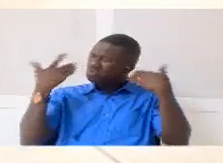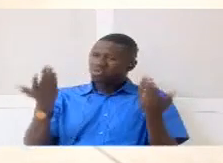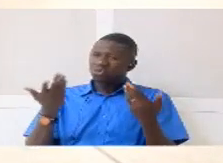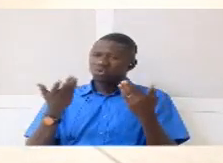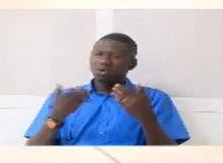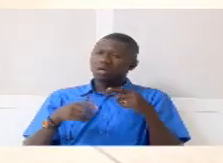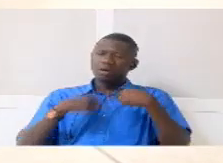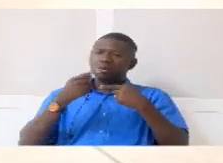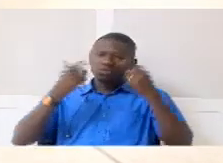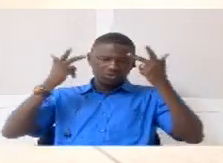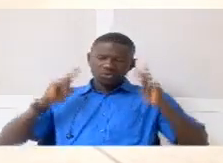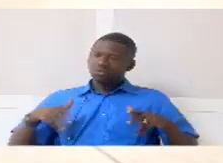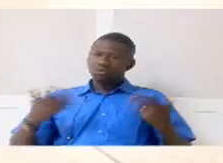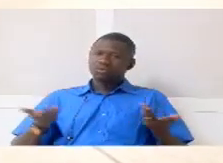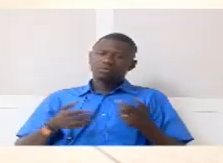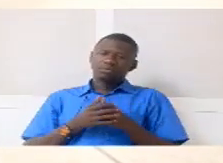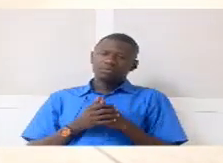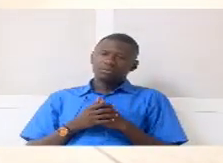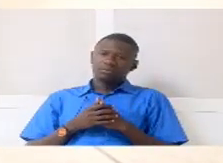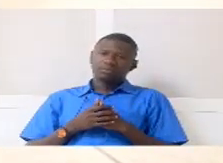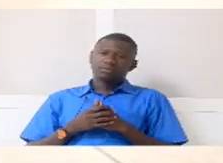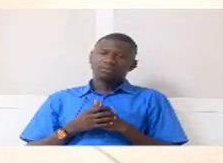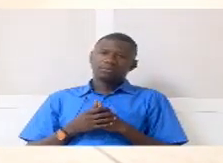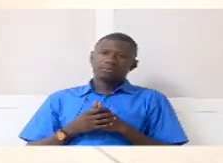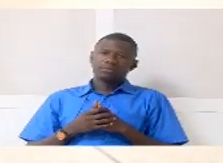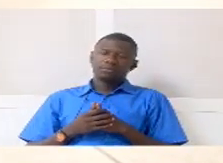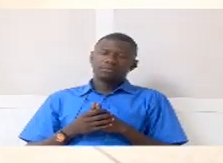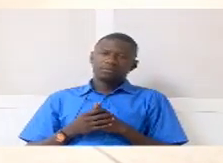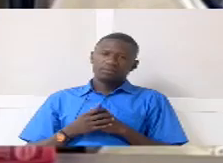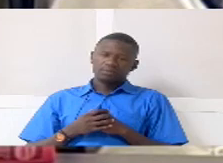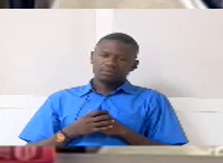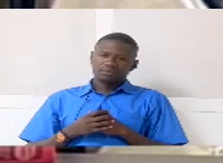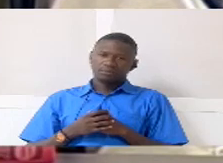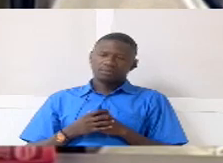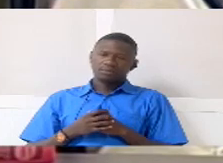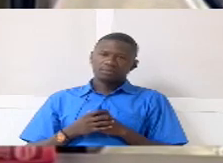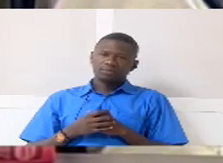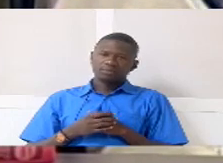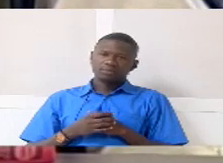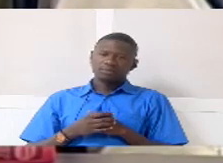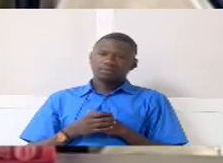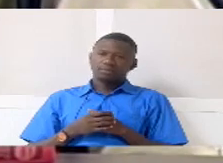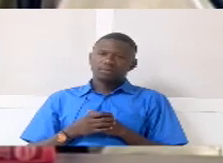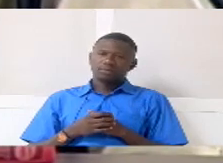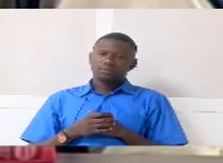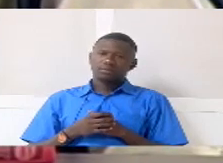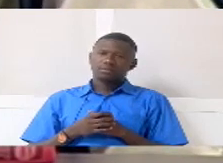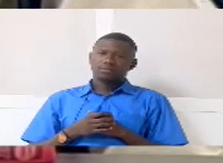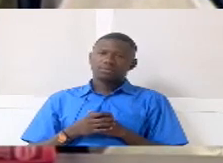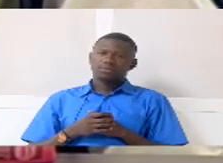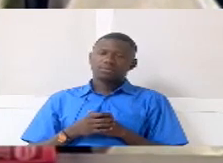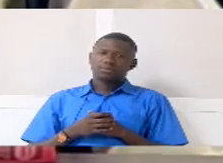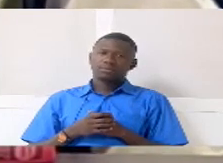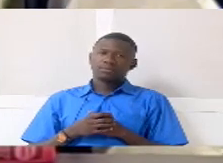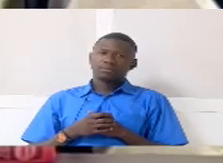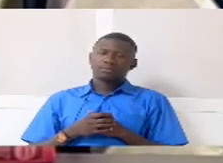soronje adum ila soronya amunta luati nyale fomoti ka molu nati ke soron soron na kasola je kaiteteji se tamasher kilim